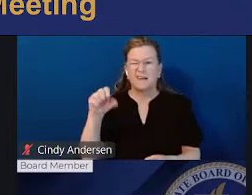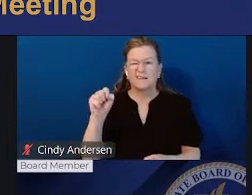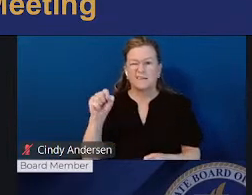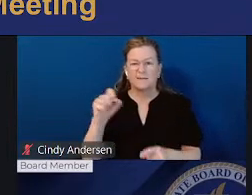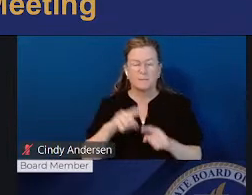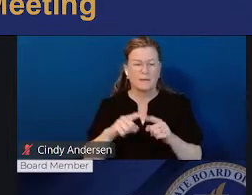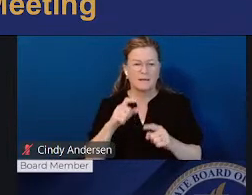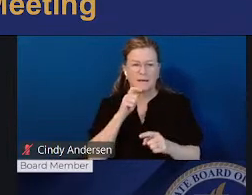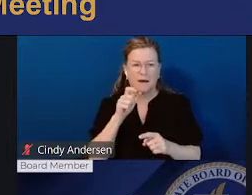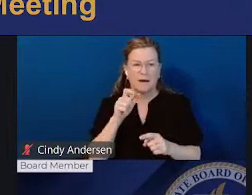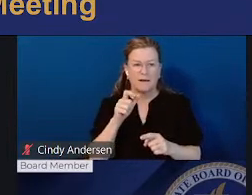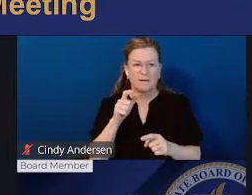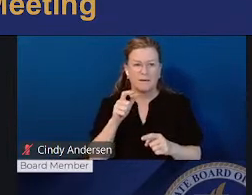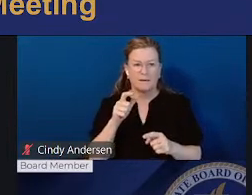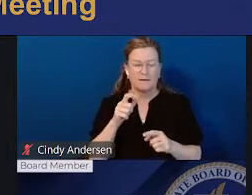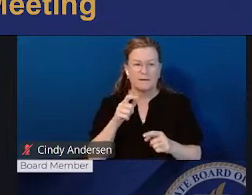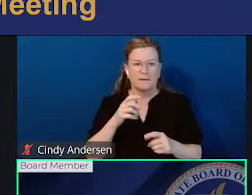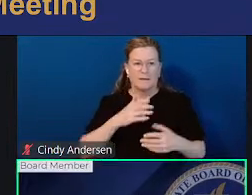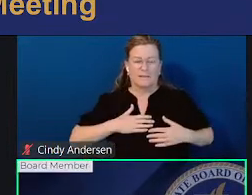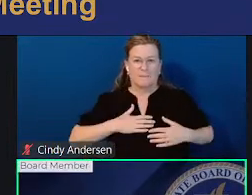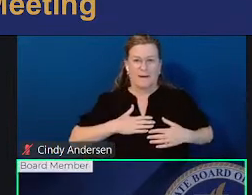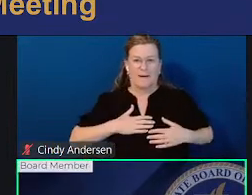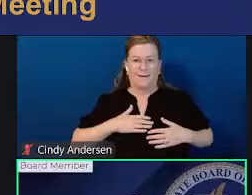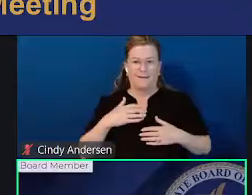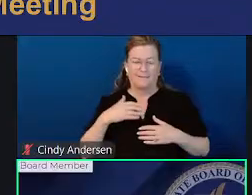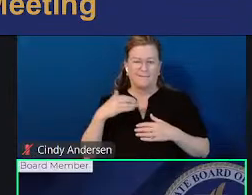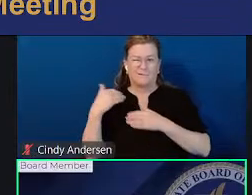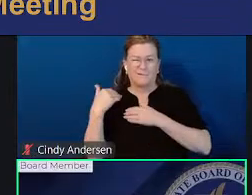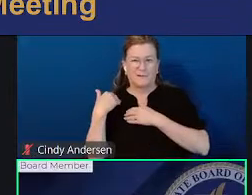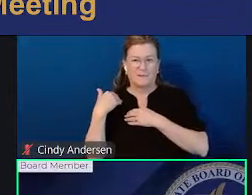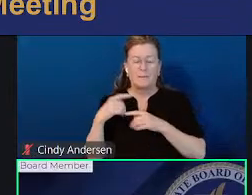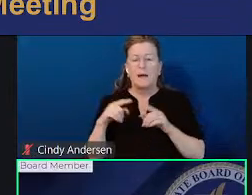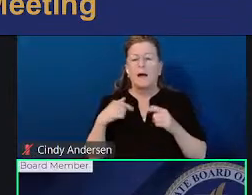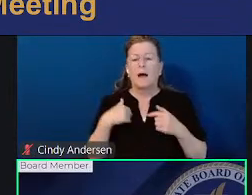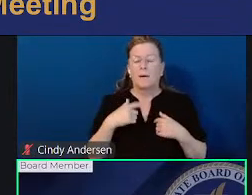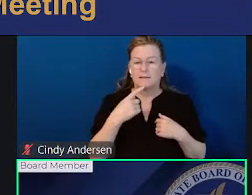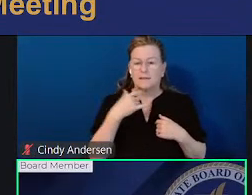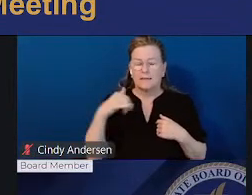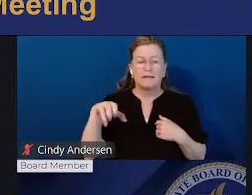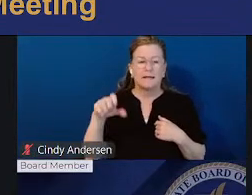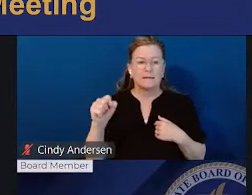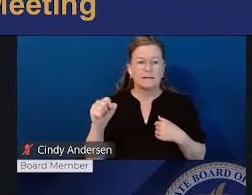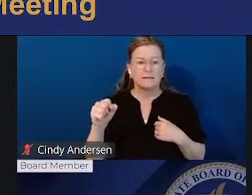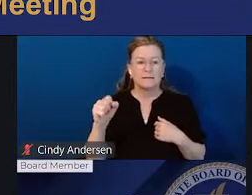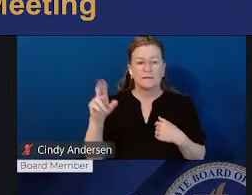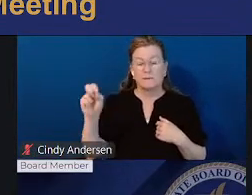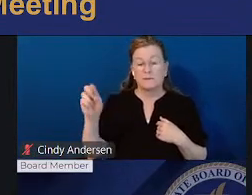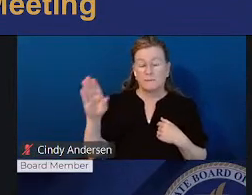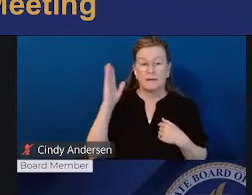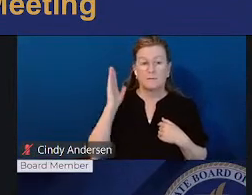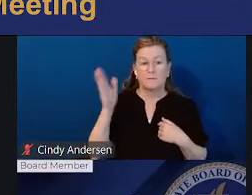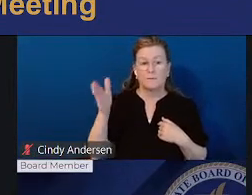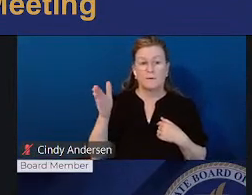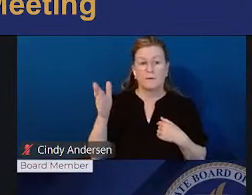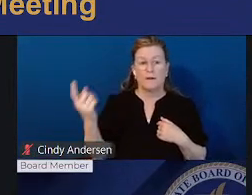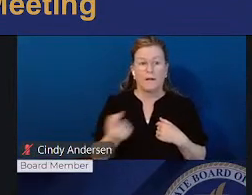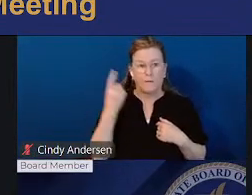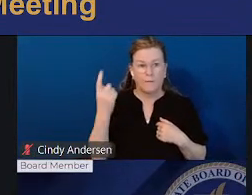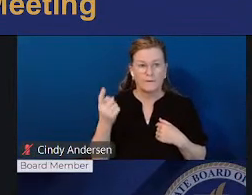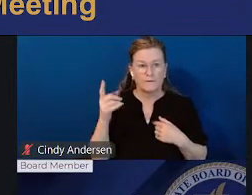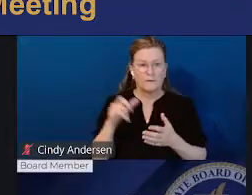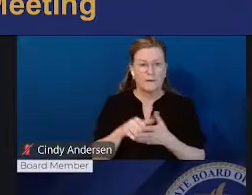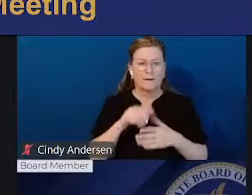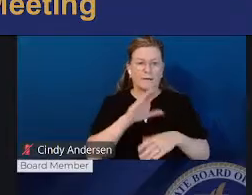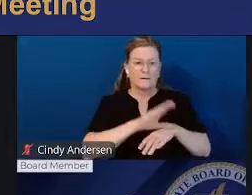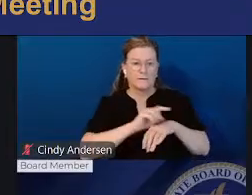not necessarily in my purview. But I would say yes, and USDB would always do that in